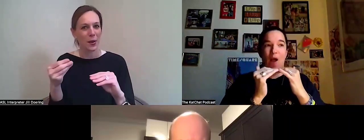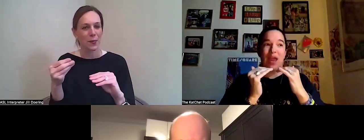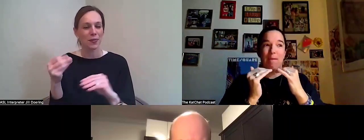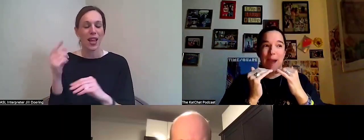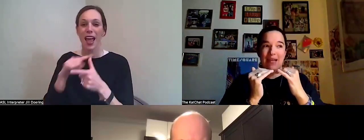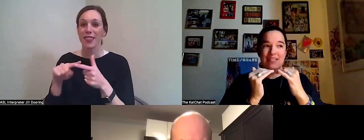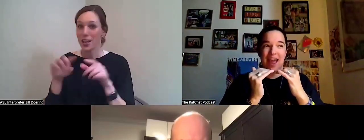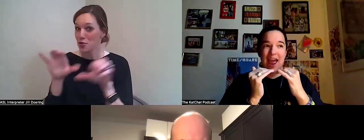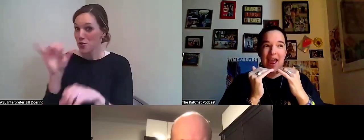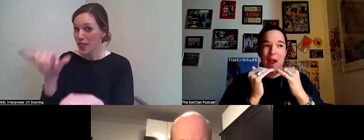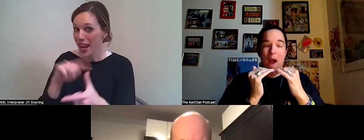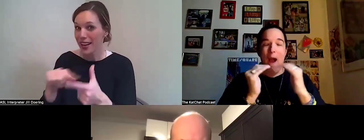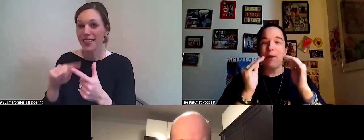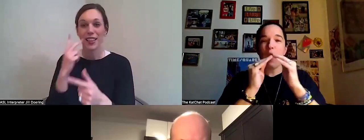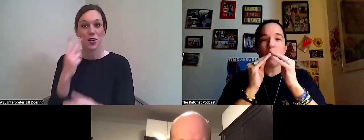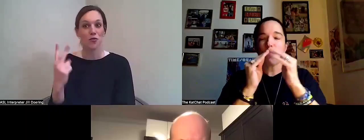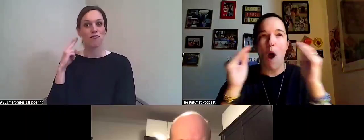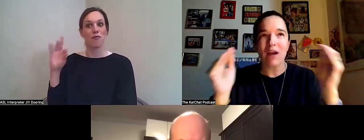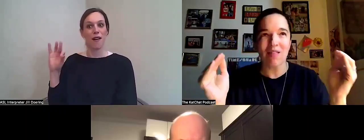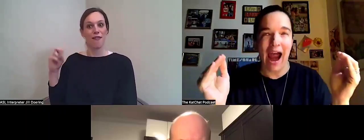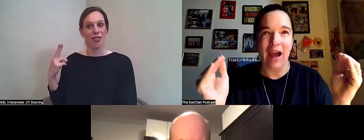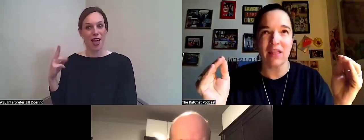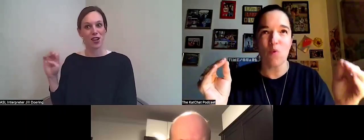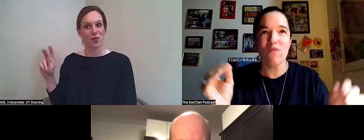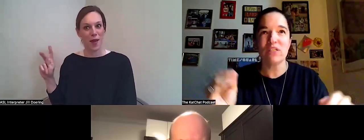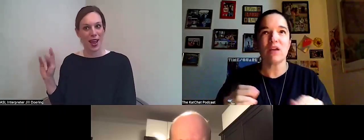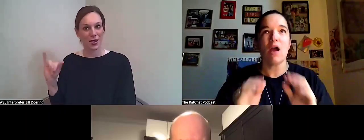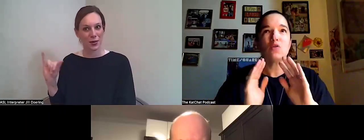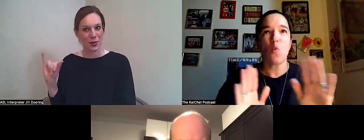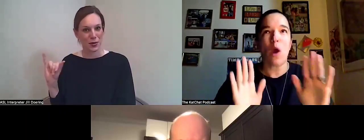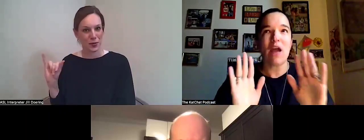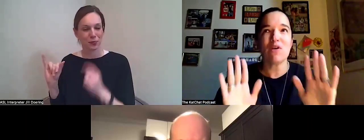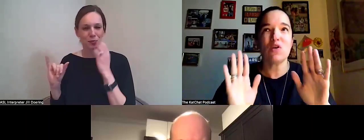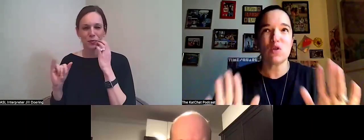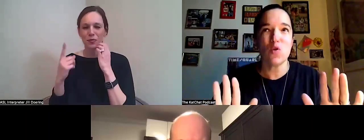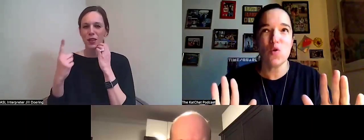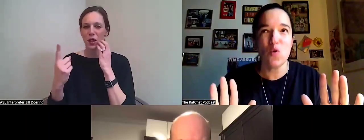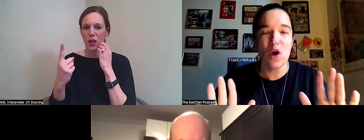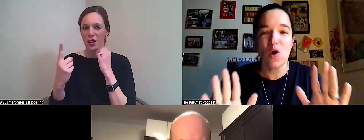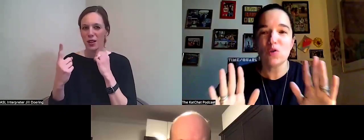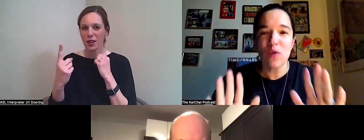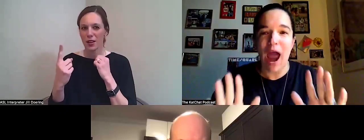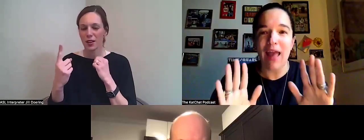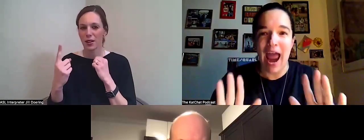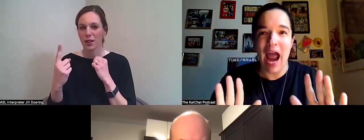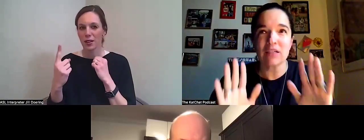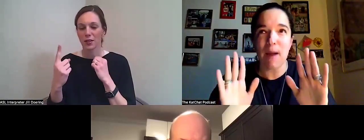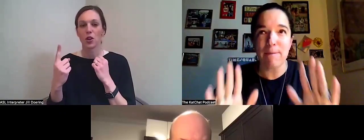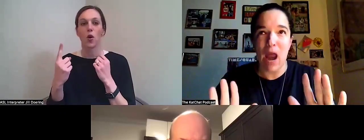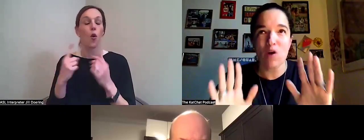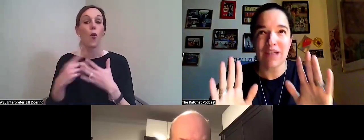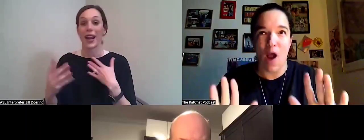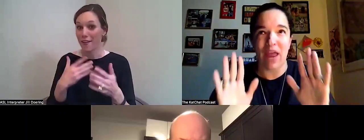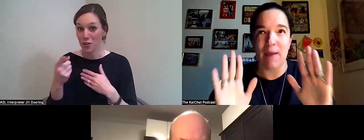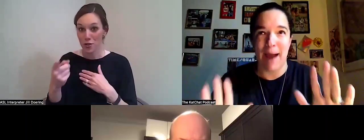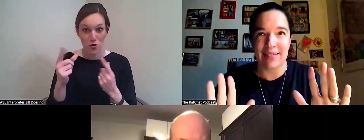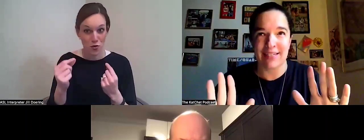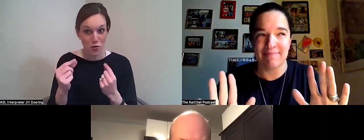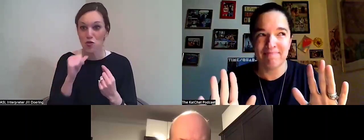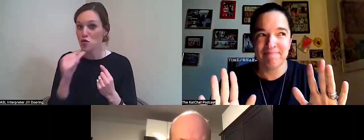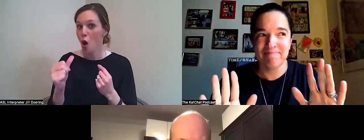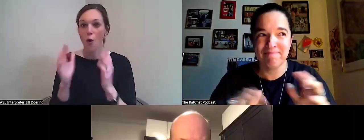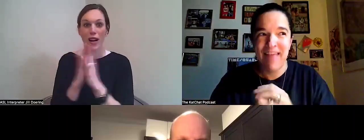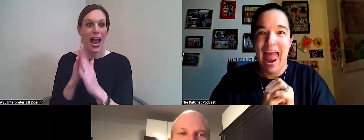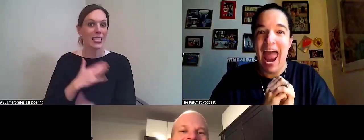flashback of how they met. But there was one line in the movie that, whatever you do not ask my parents how they